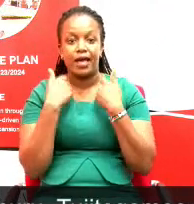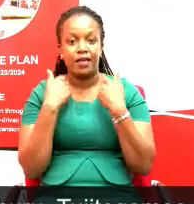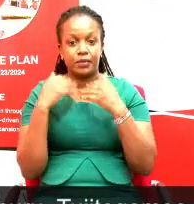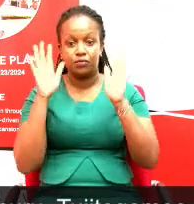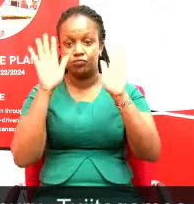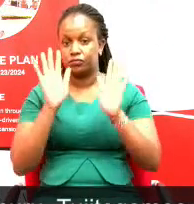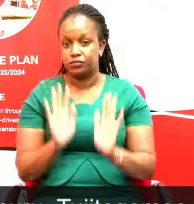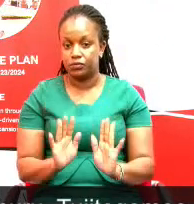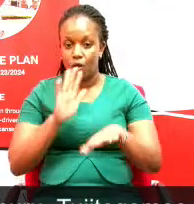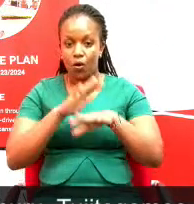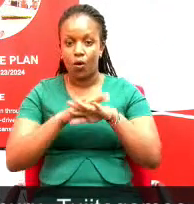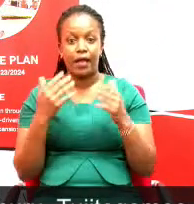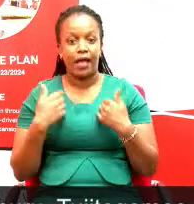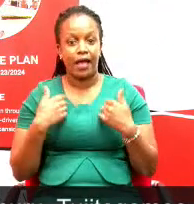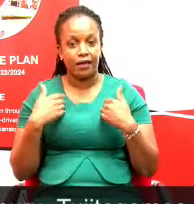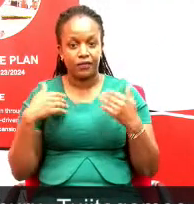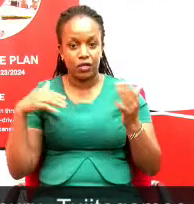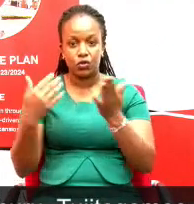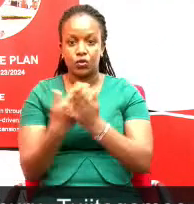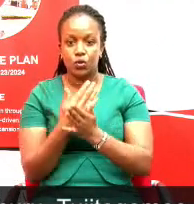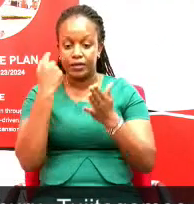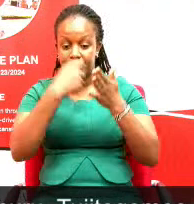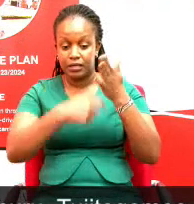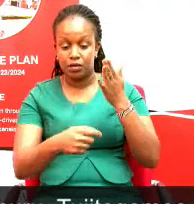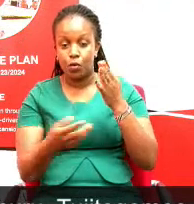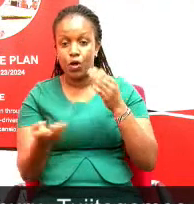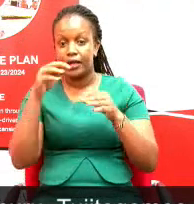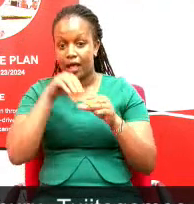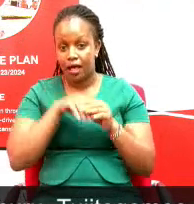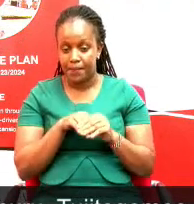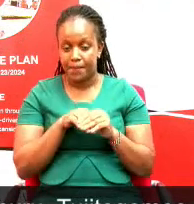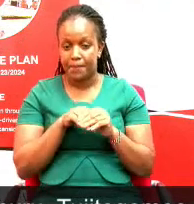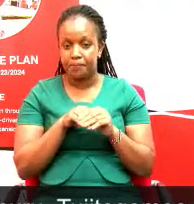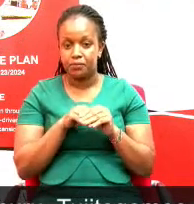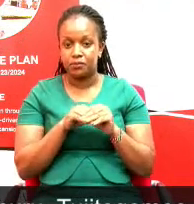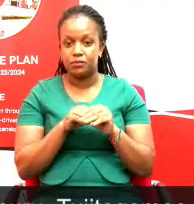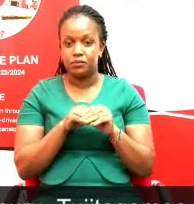necessitated tapping of new taxable income sources.